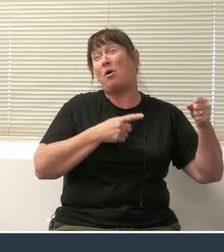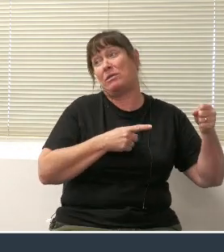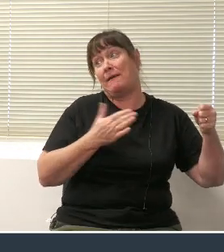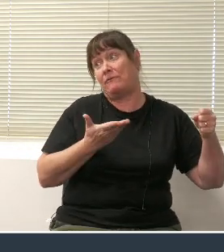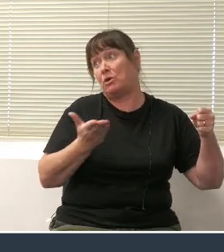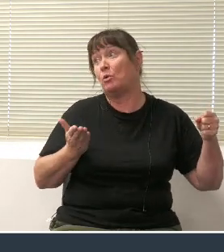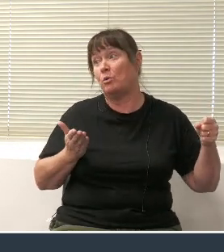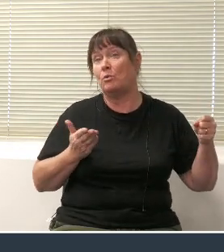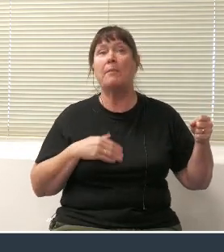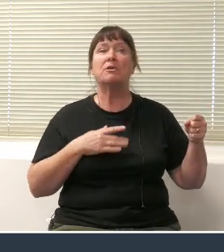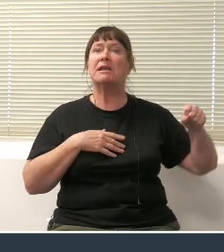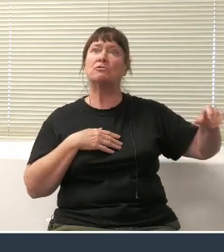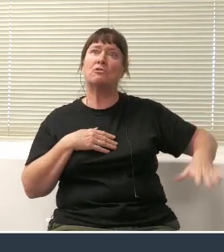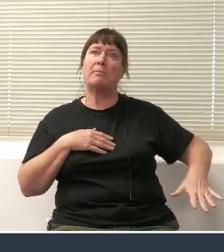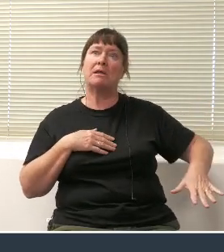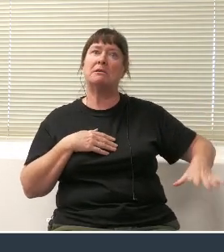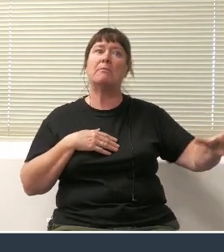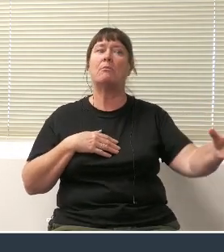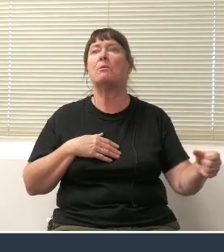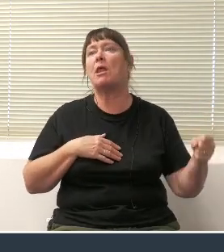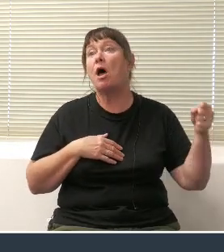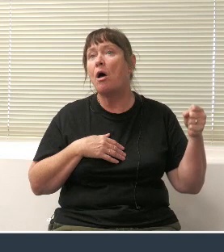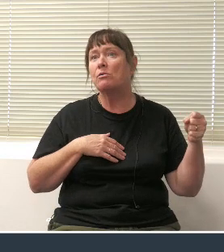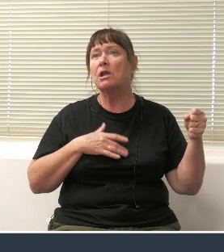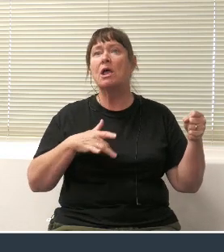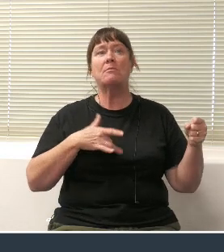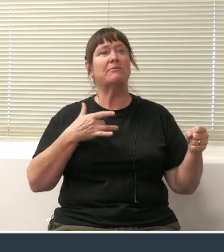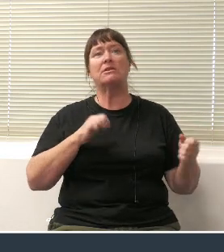forever, but I don't think it's the right time for this